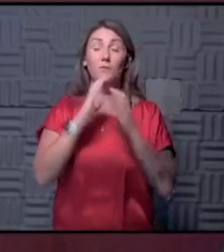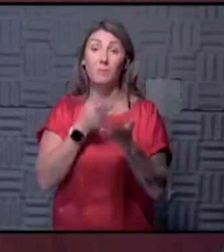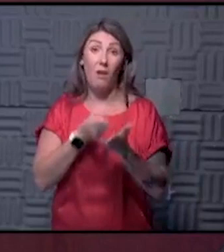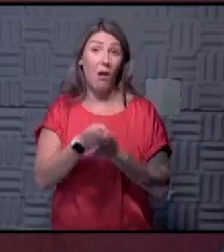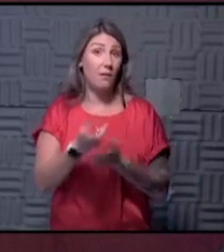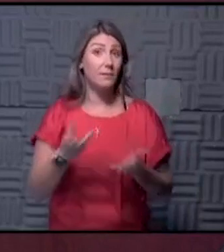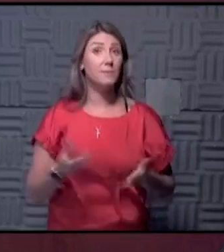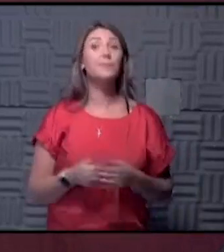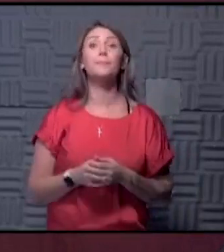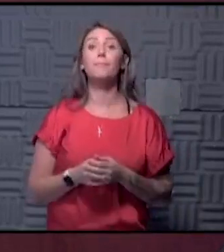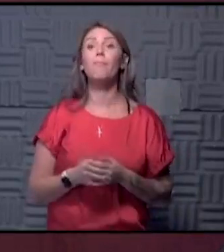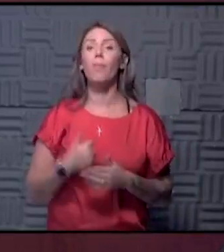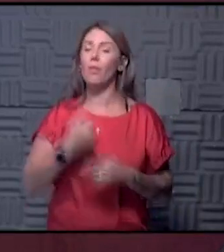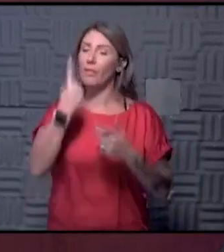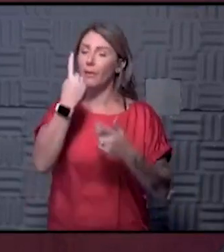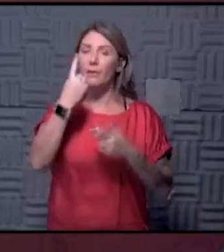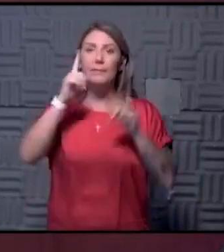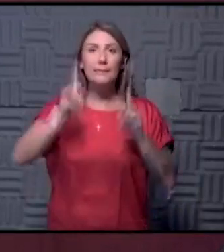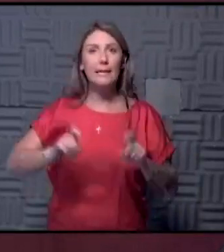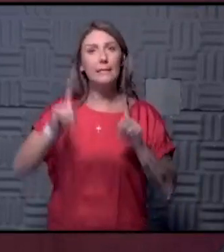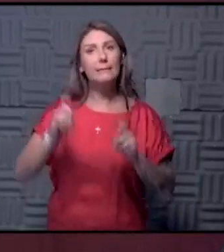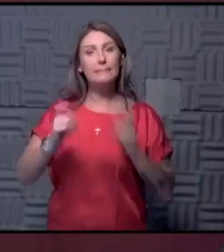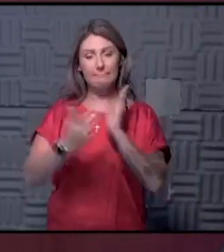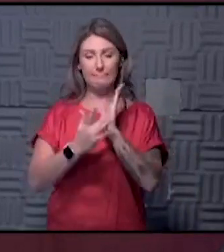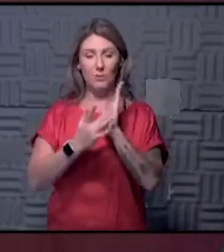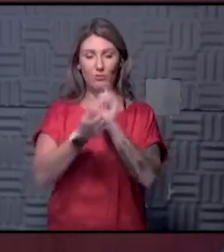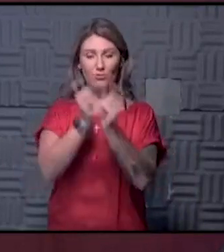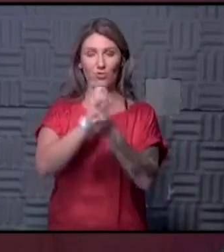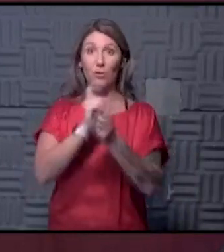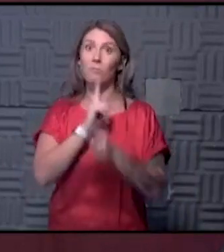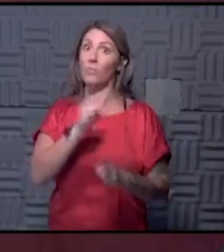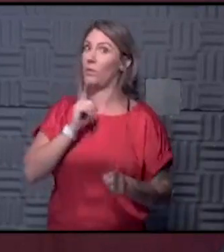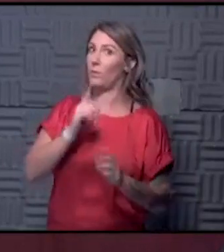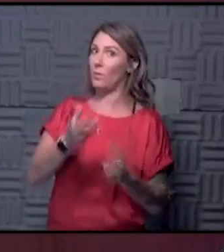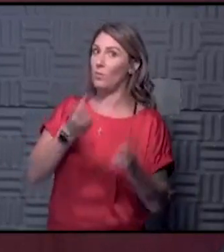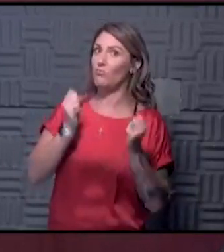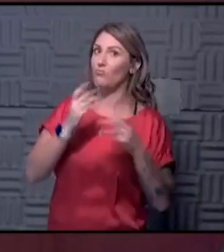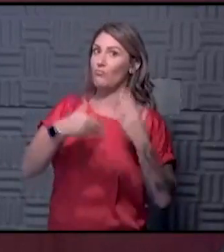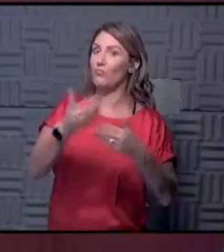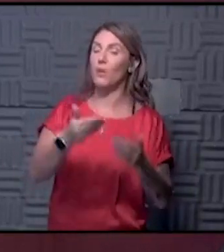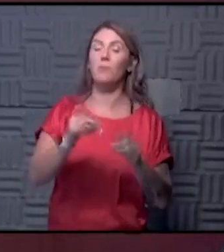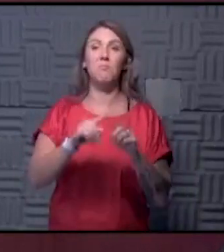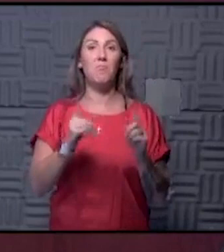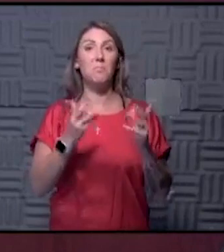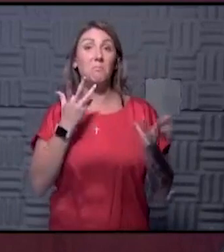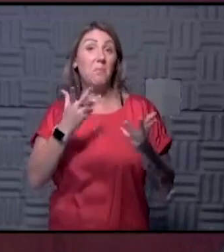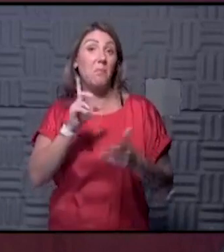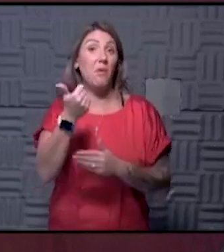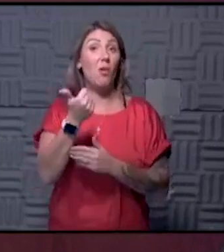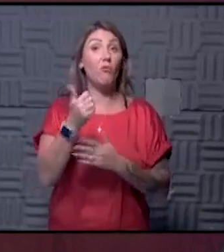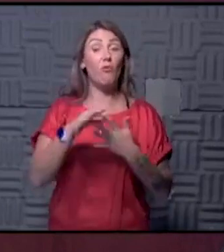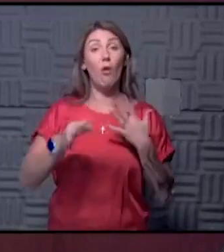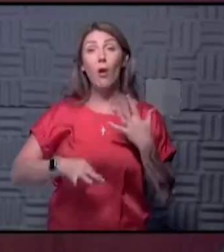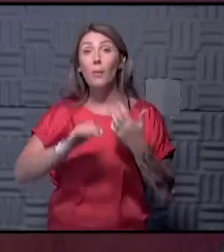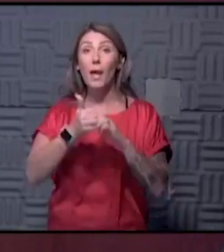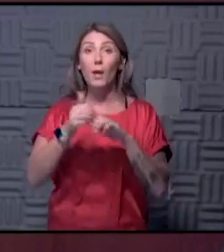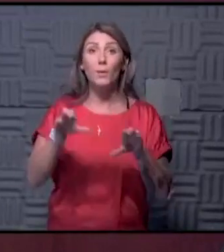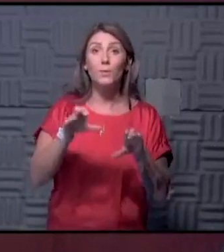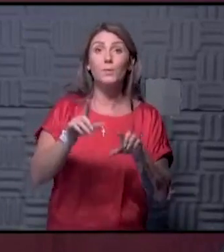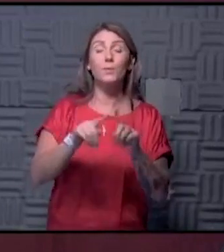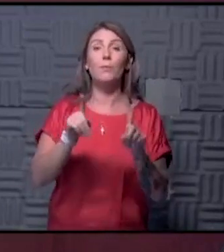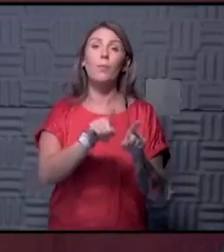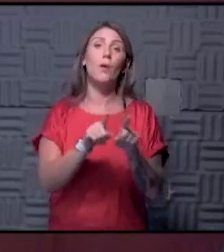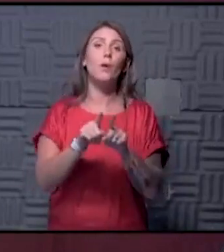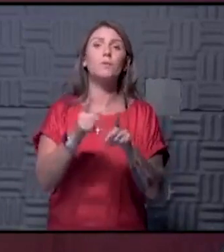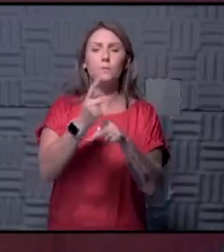you, I think testing technology is changing pretty quickly right now. Rapidly. So we may have some other options about how to do that. We're also going to have to figure